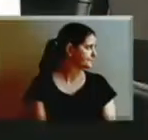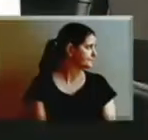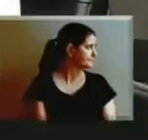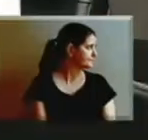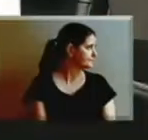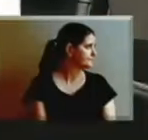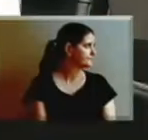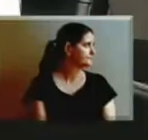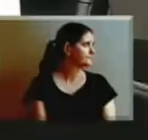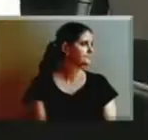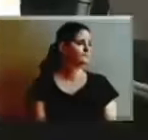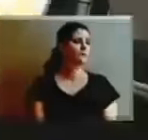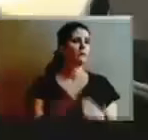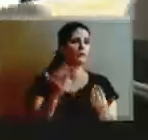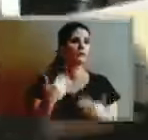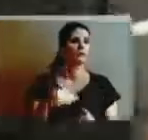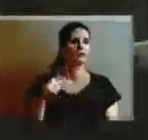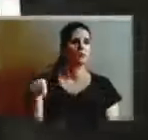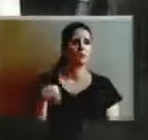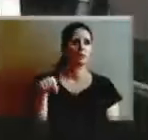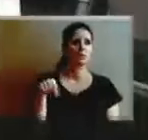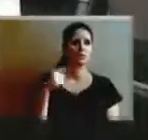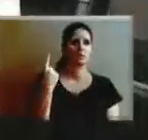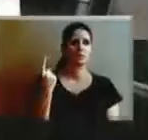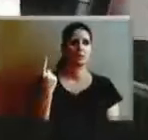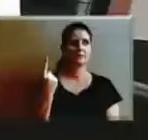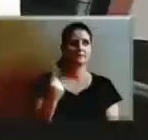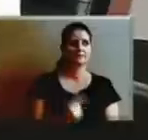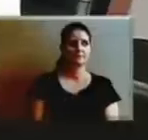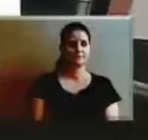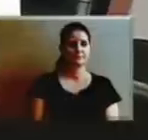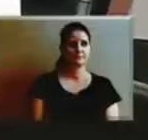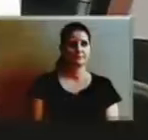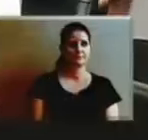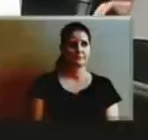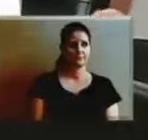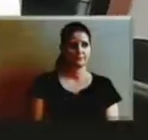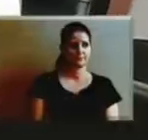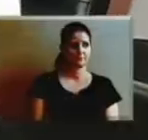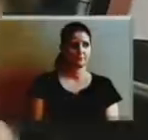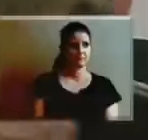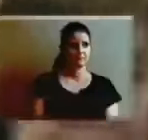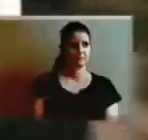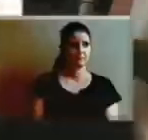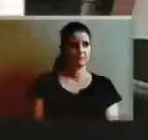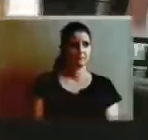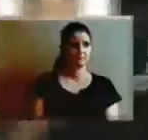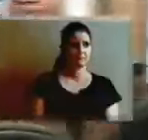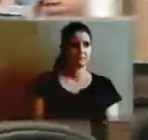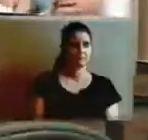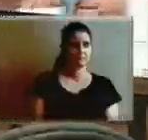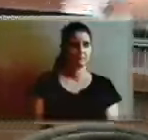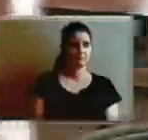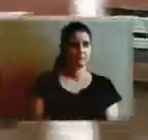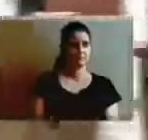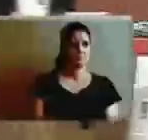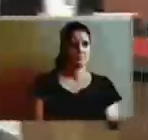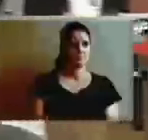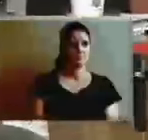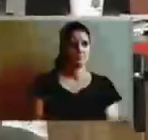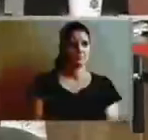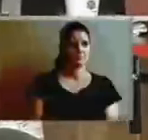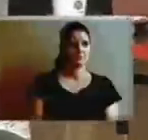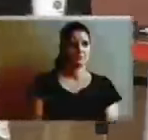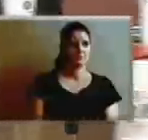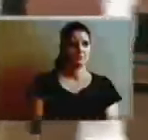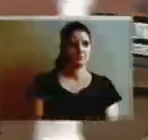item that was pulled down was Q1, and Mr. Brady, you've talked with us, but for the minutes, would you say why you are pulling that one down, please?